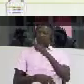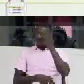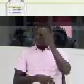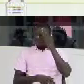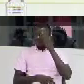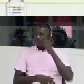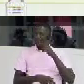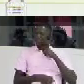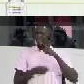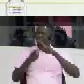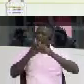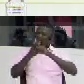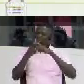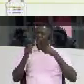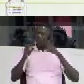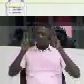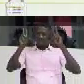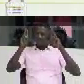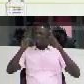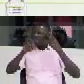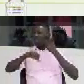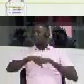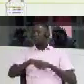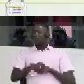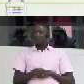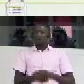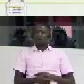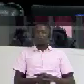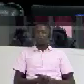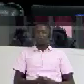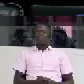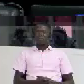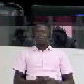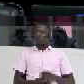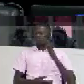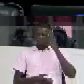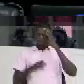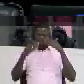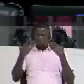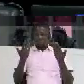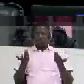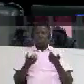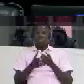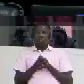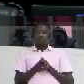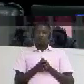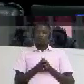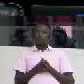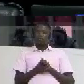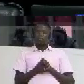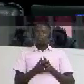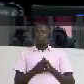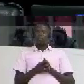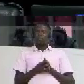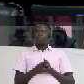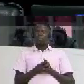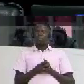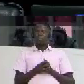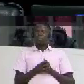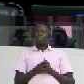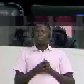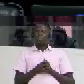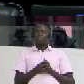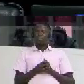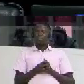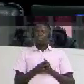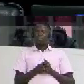lan la woon. Déedéet xaw ma ko. No, I don't know it. I don't know it. Are you referring to Solo